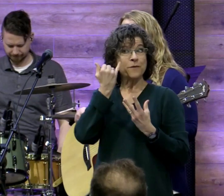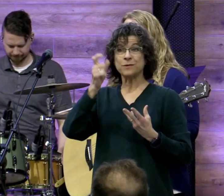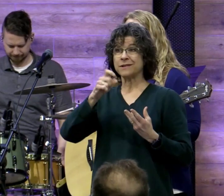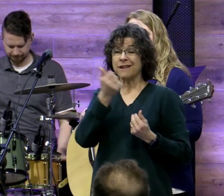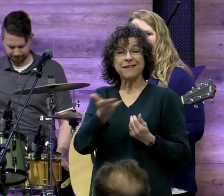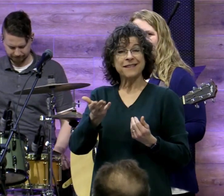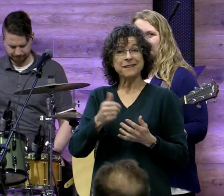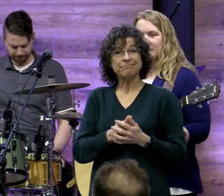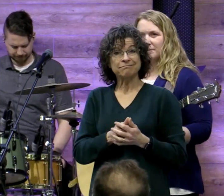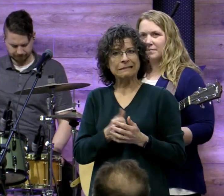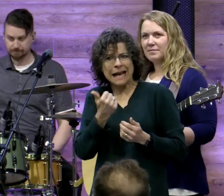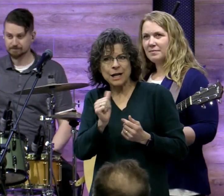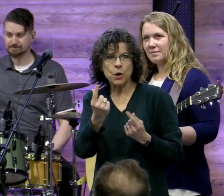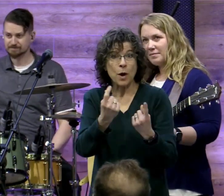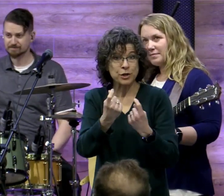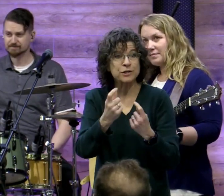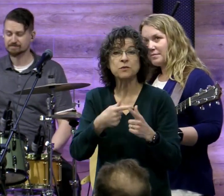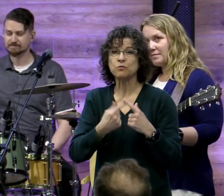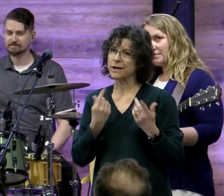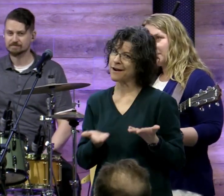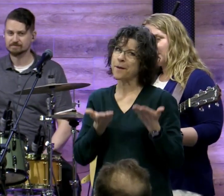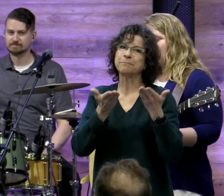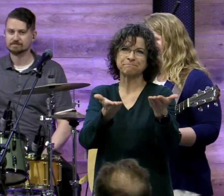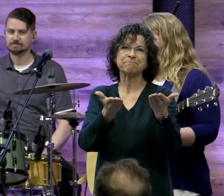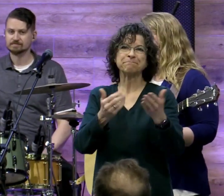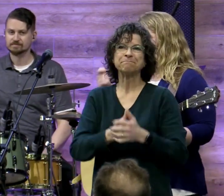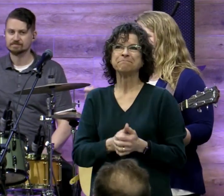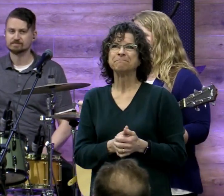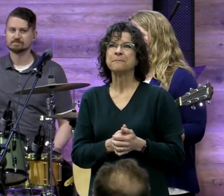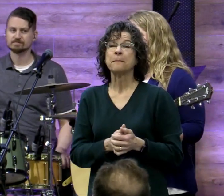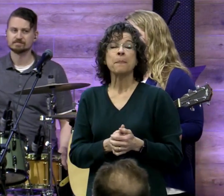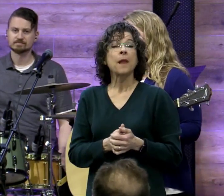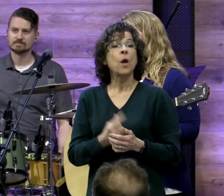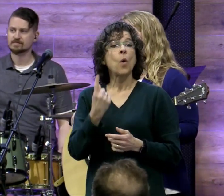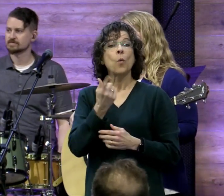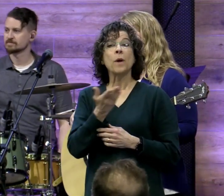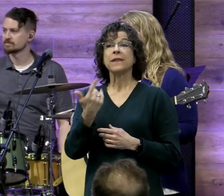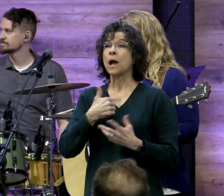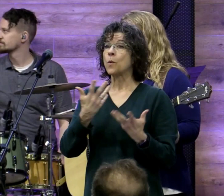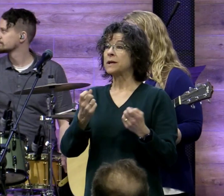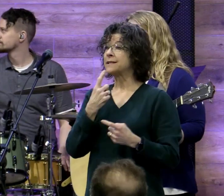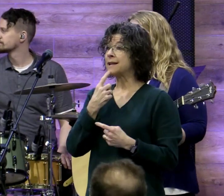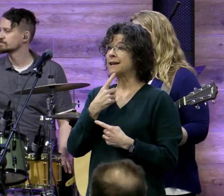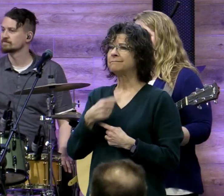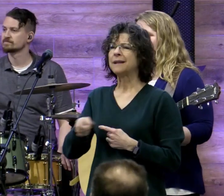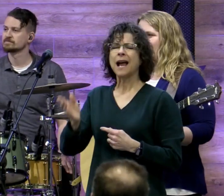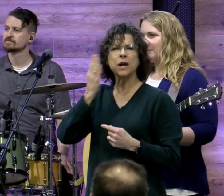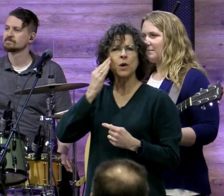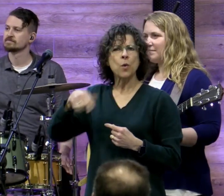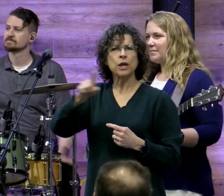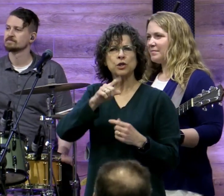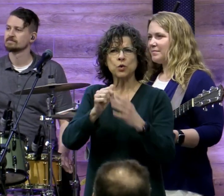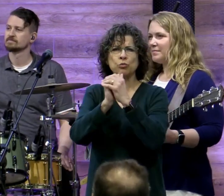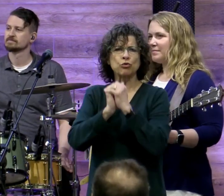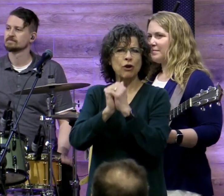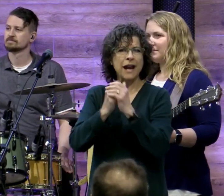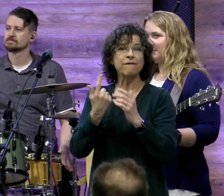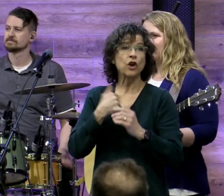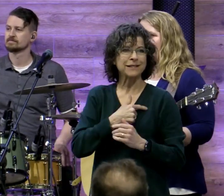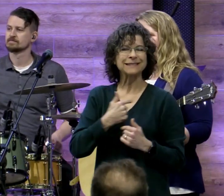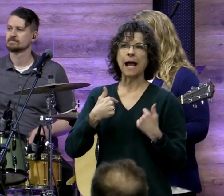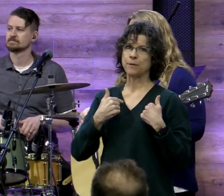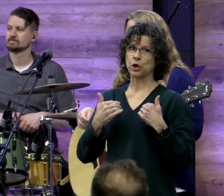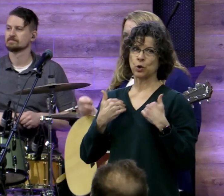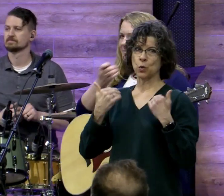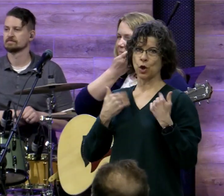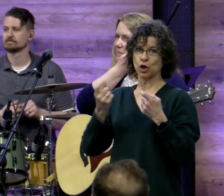questions you have, or any way that we can serve you. One thing I wanted to say is I know you guys prayed for us last week. So I'm the youth director here at